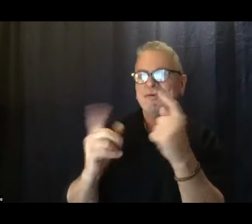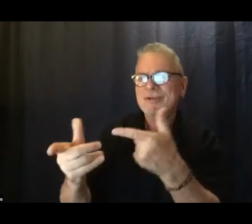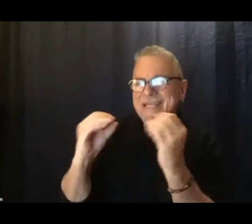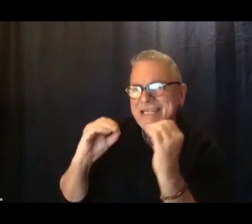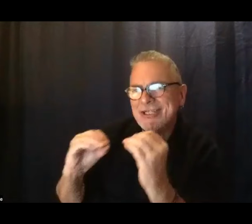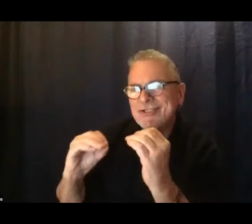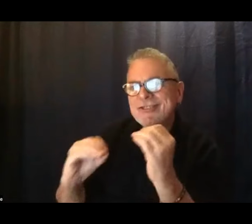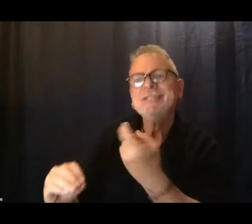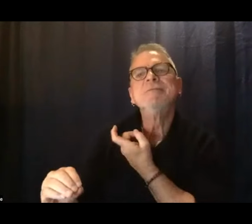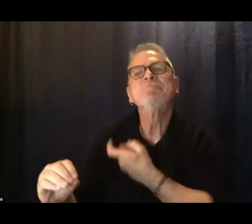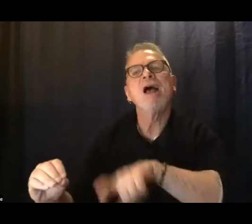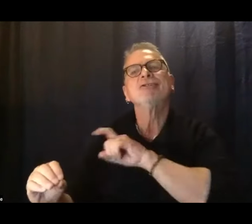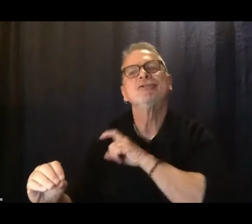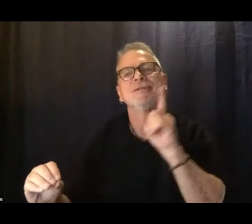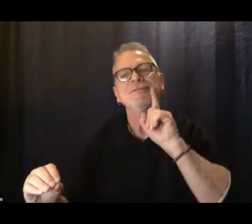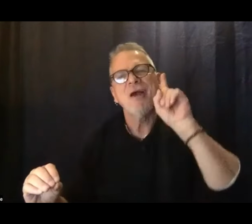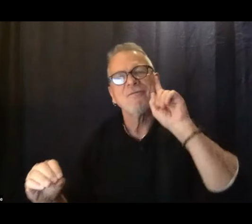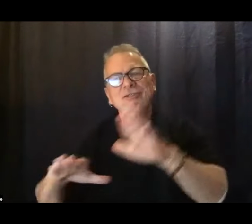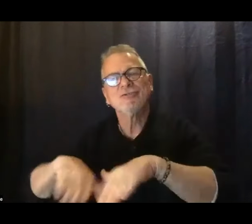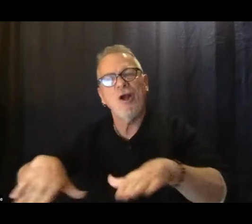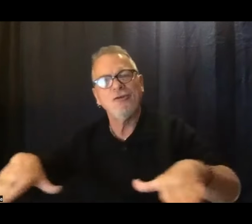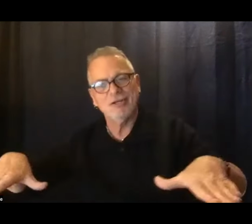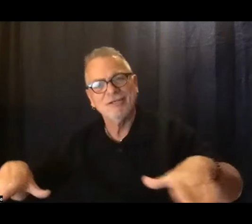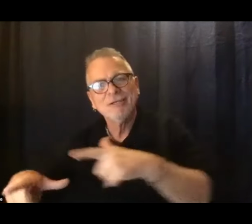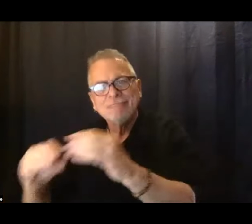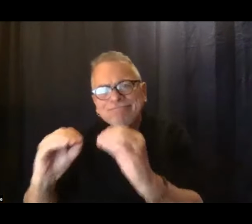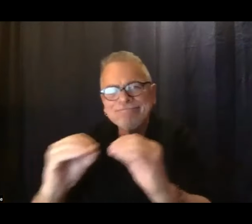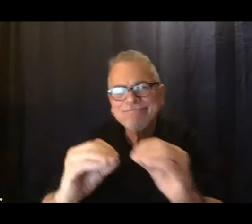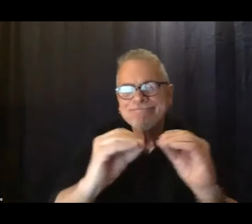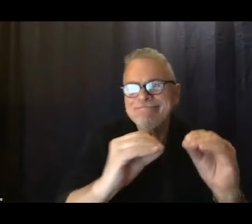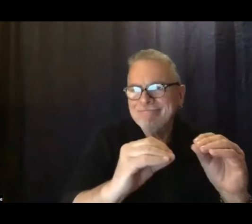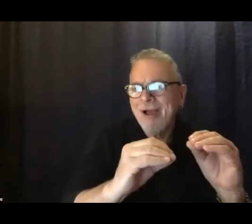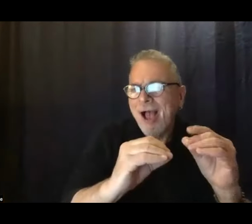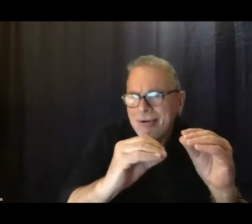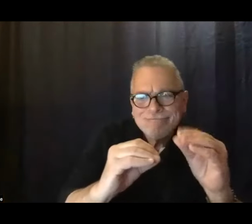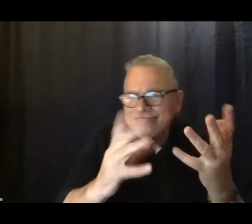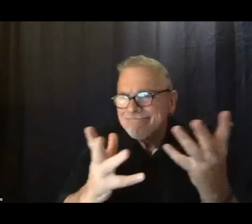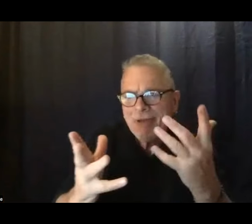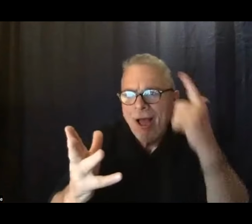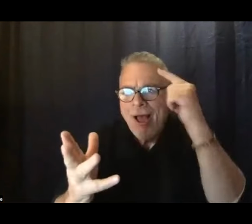Now, he was a hearing individual, a tutor, and he was teaching Spanish deaf children.